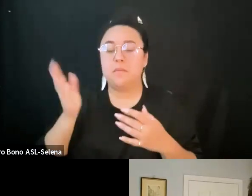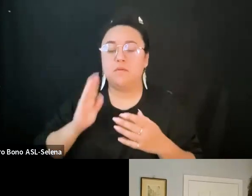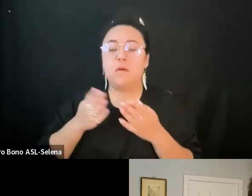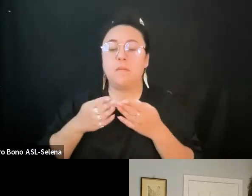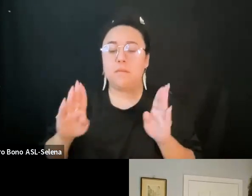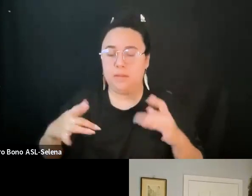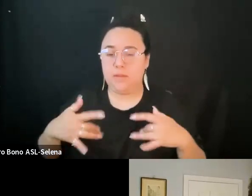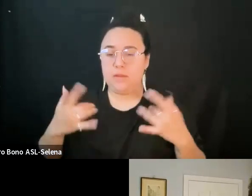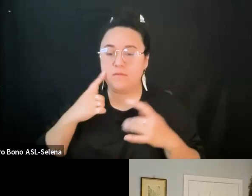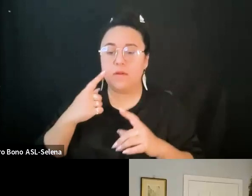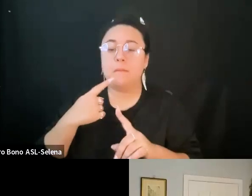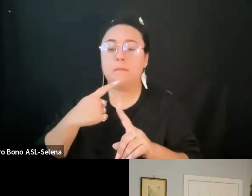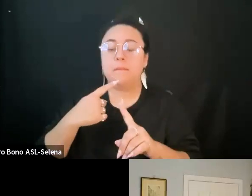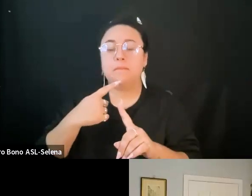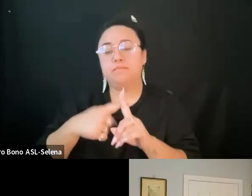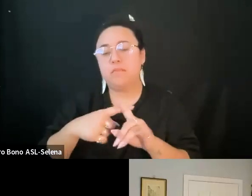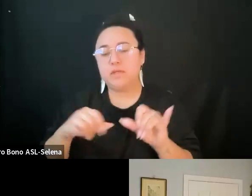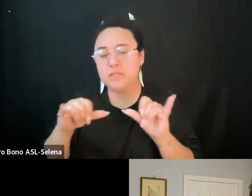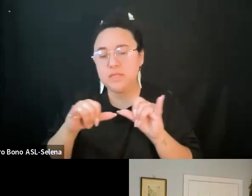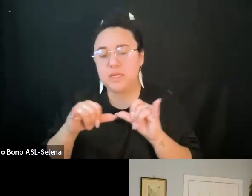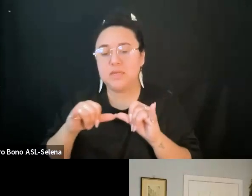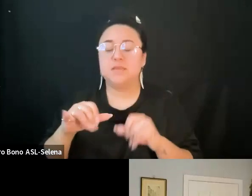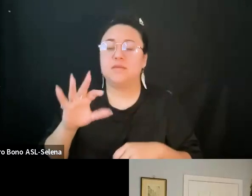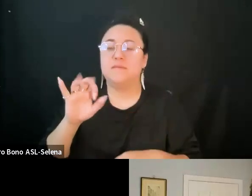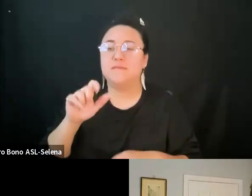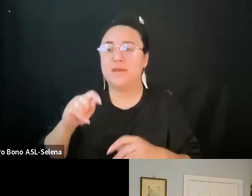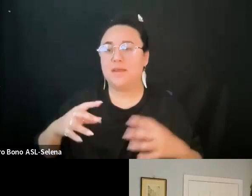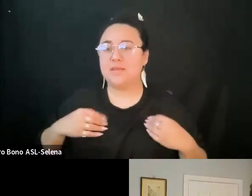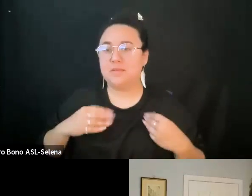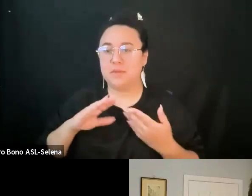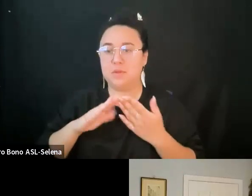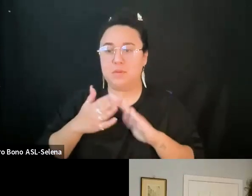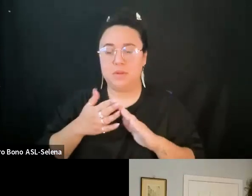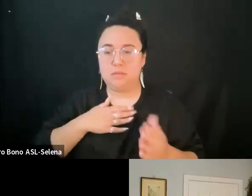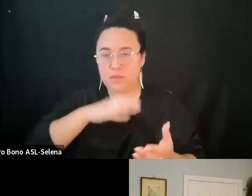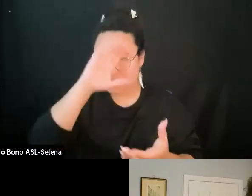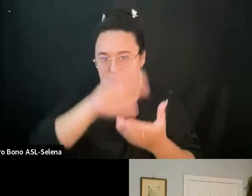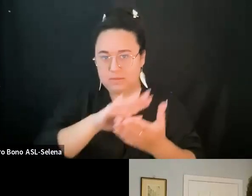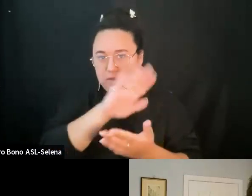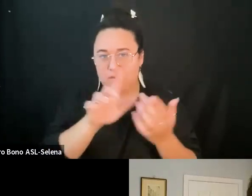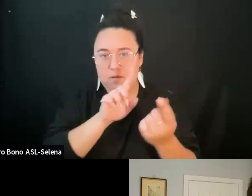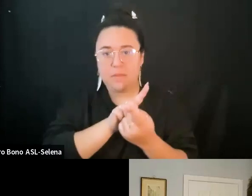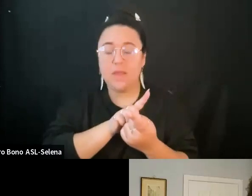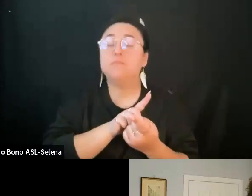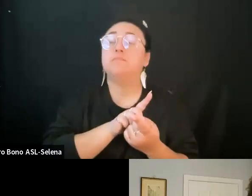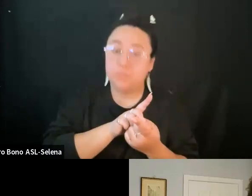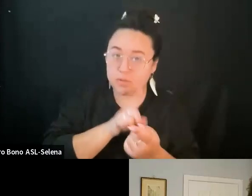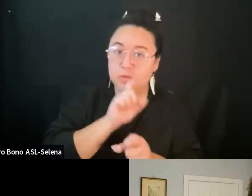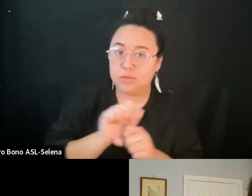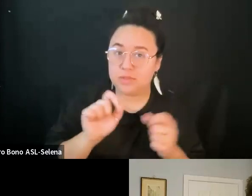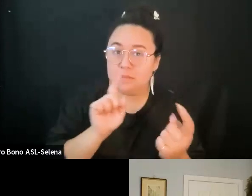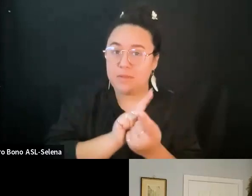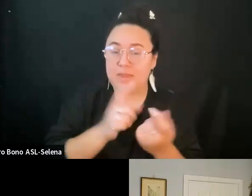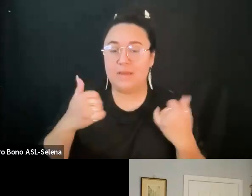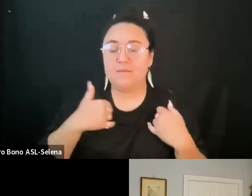plus size and fat acceptance community, me and my husband would have never met. And that's how we met. And now we have 2 beautiful kids.